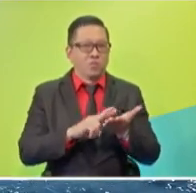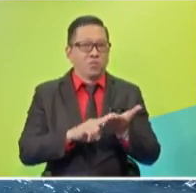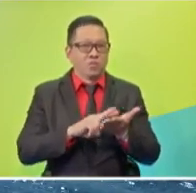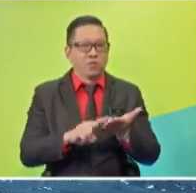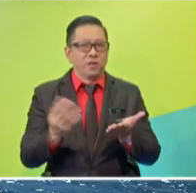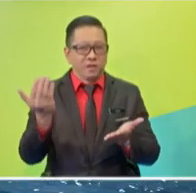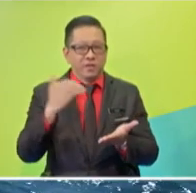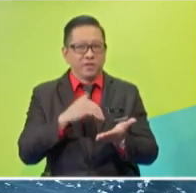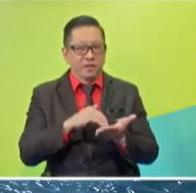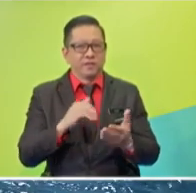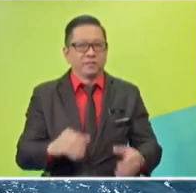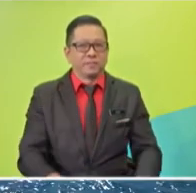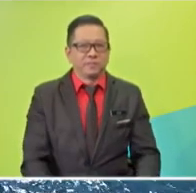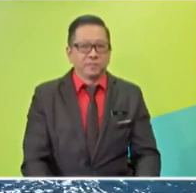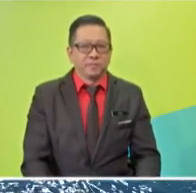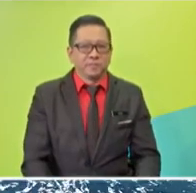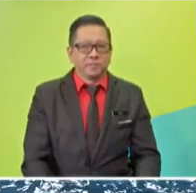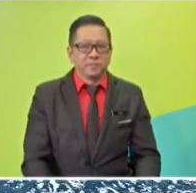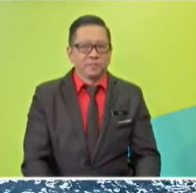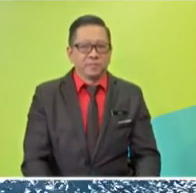clues of your dream job.